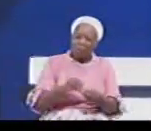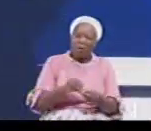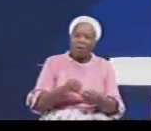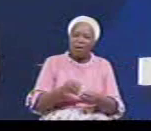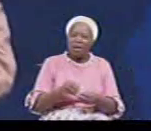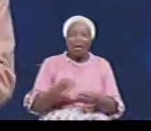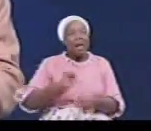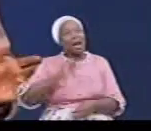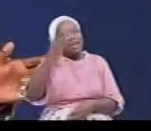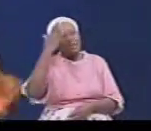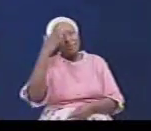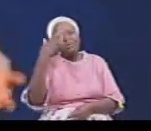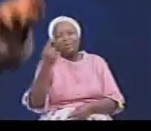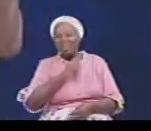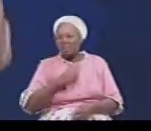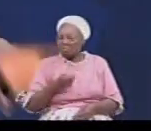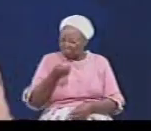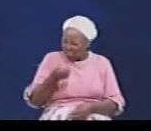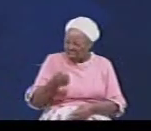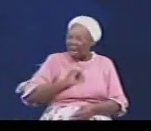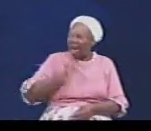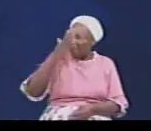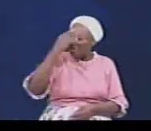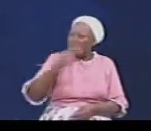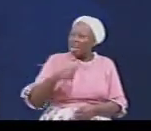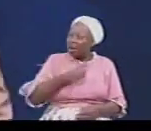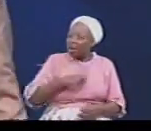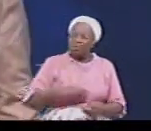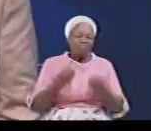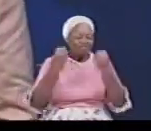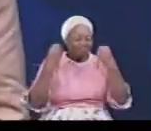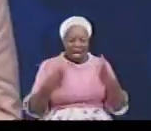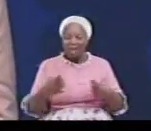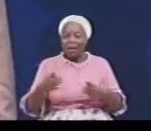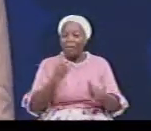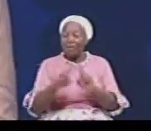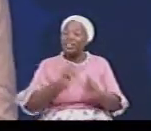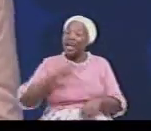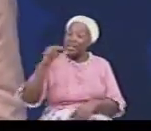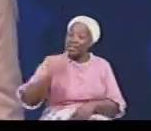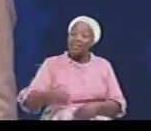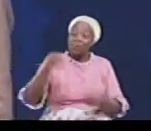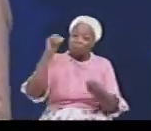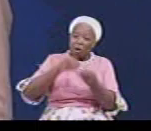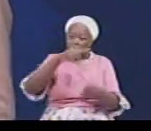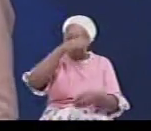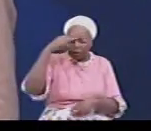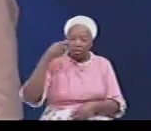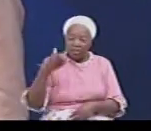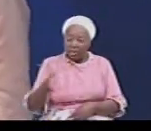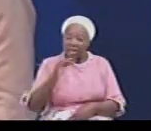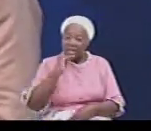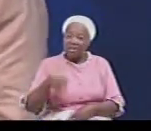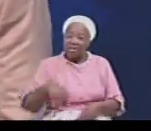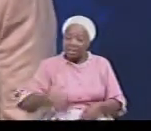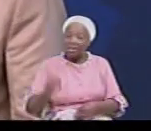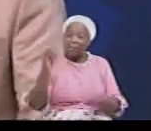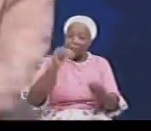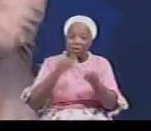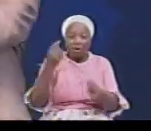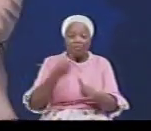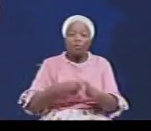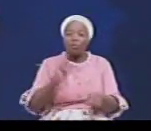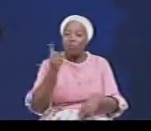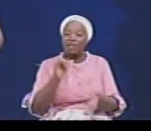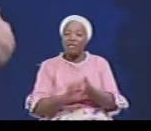Lord a little. I know the Lord much, but I need more. Because there is still more from what that, from where that came